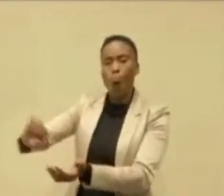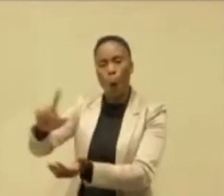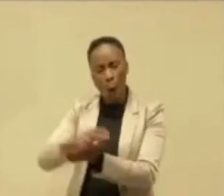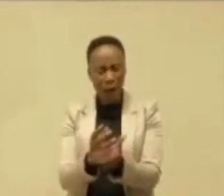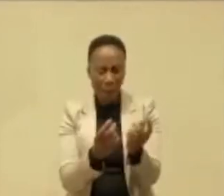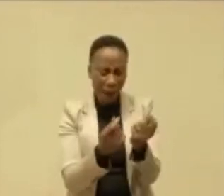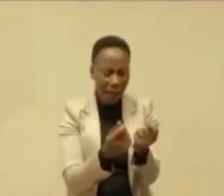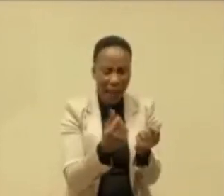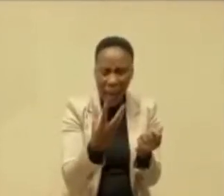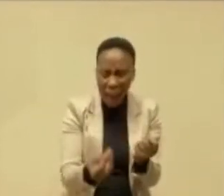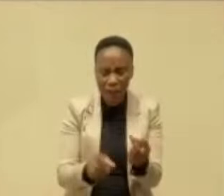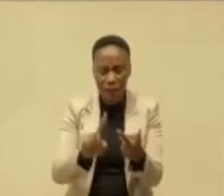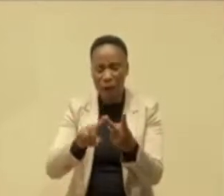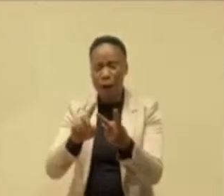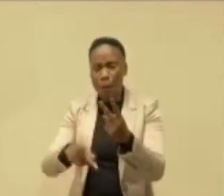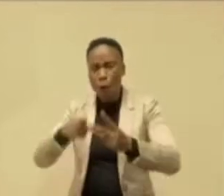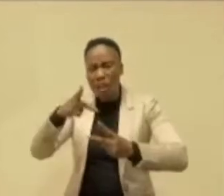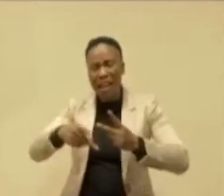projects